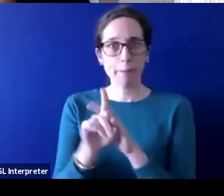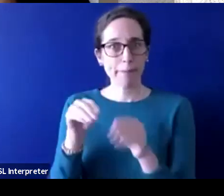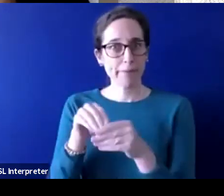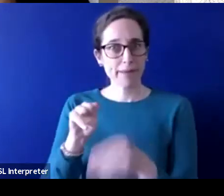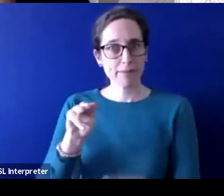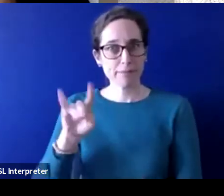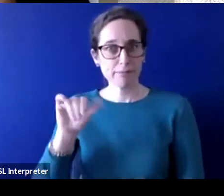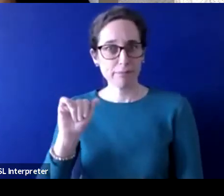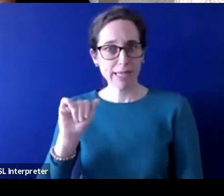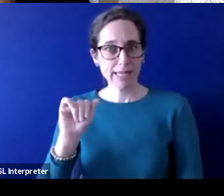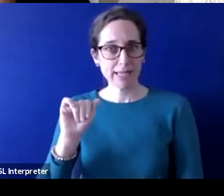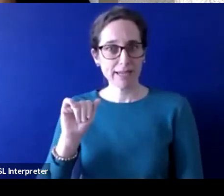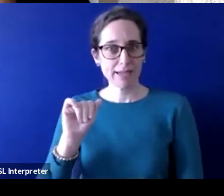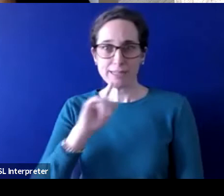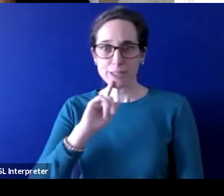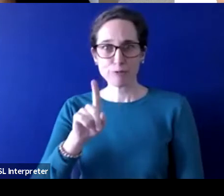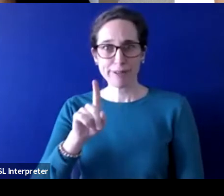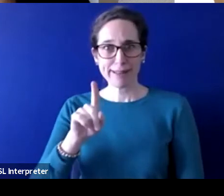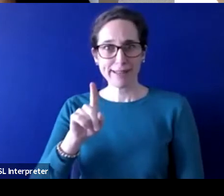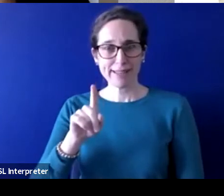say that